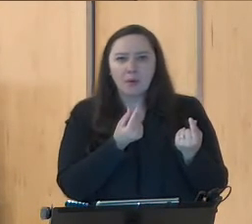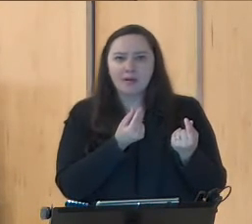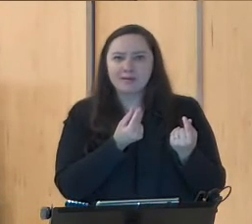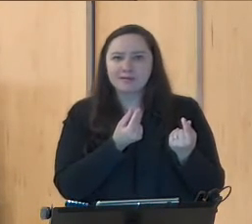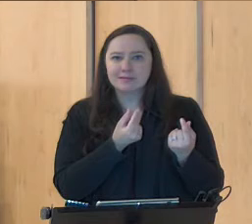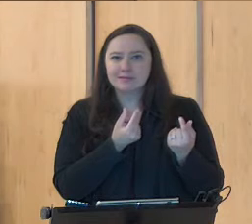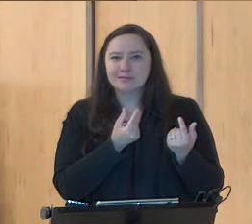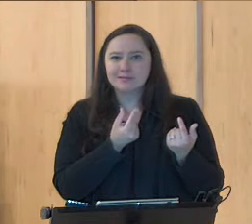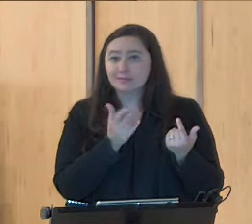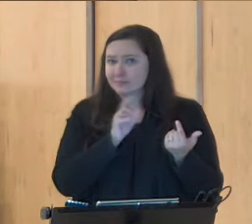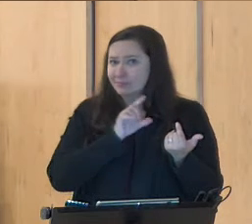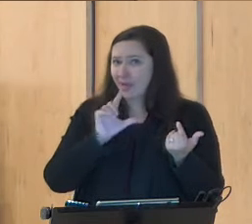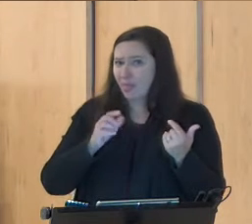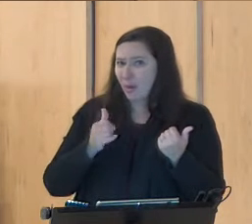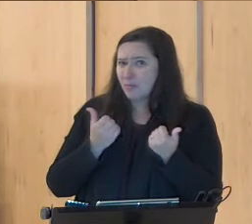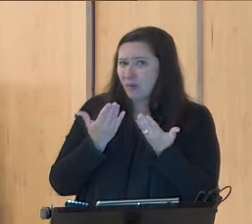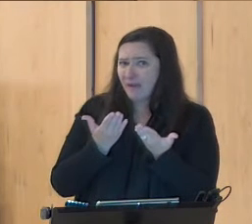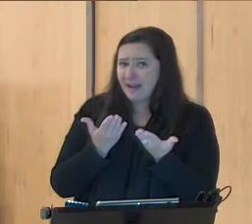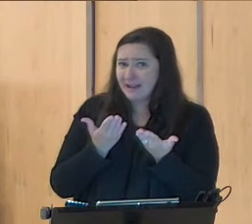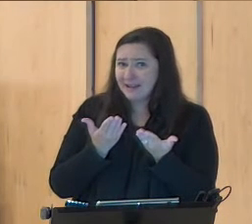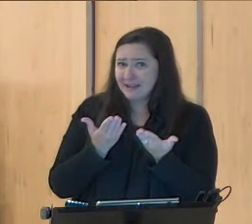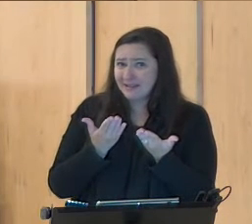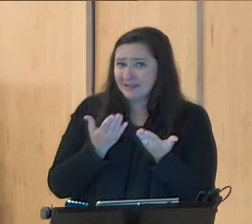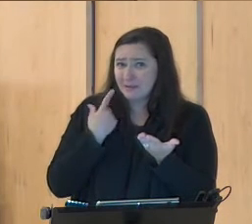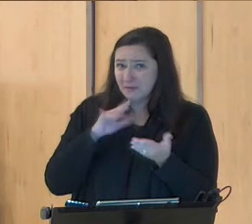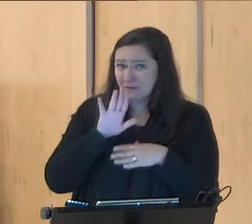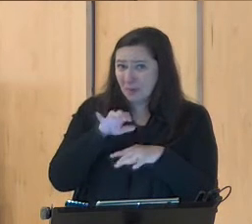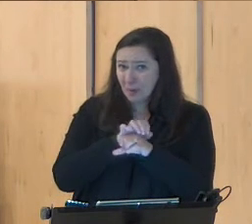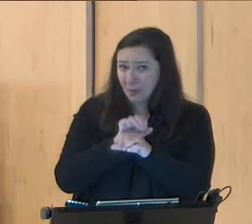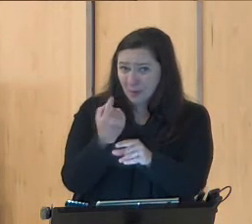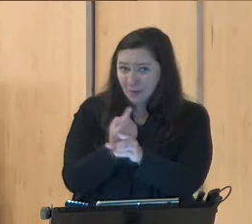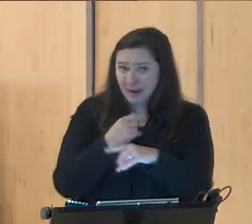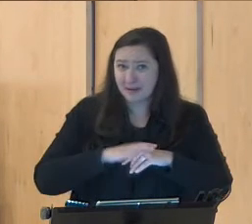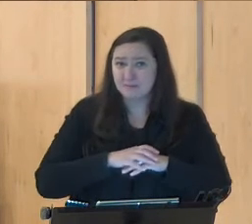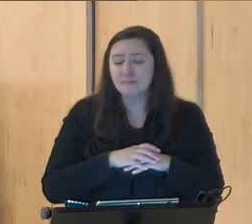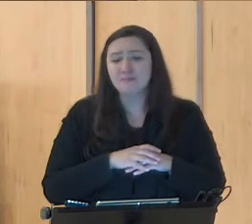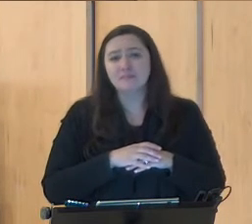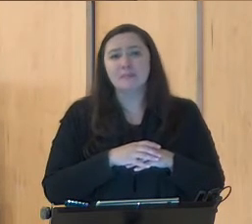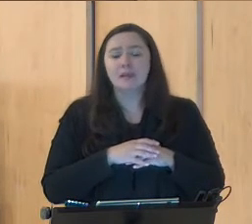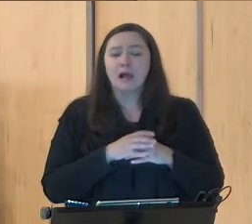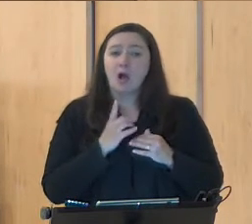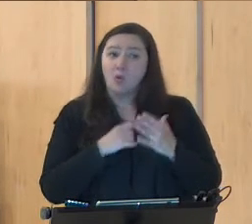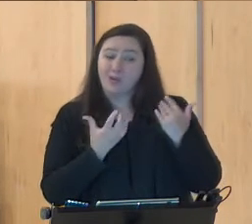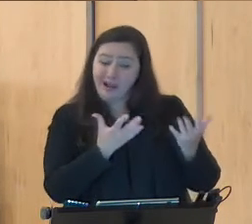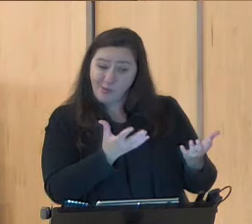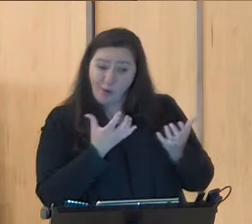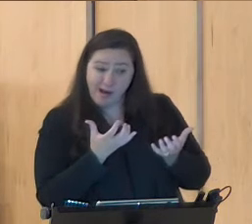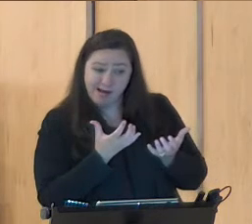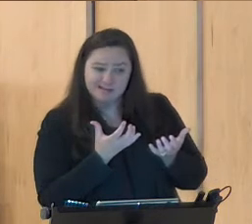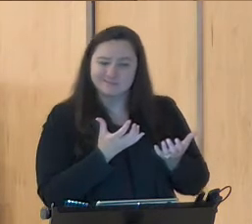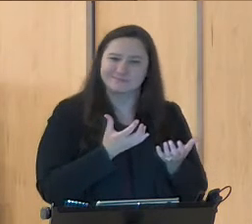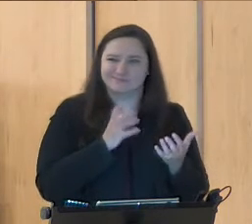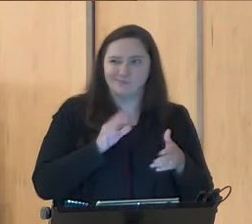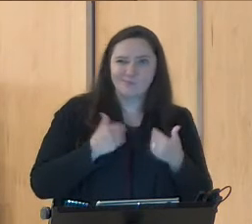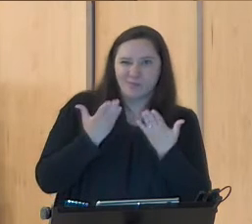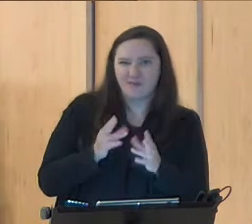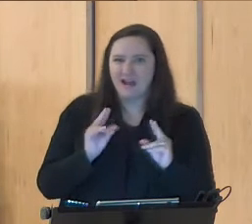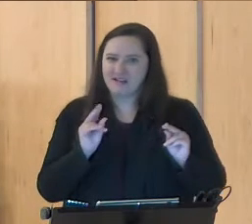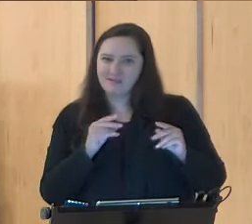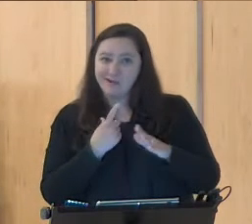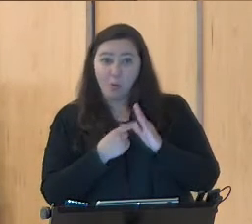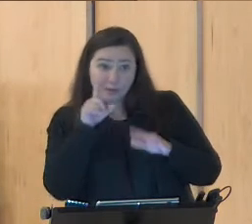hasn't the Lord provided for that work? He may not always give us what we want, but he'll always give us what we